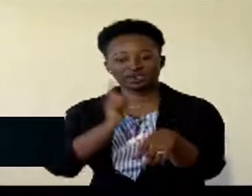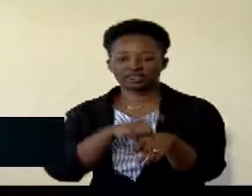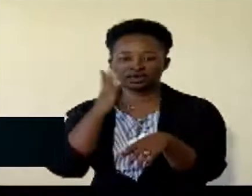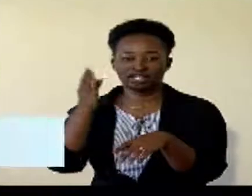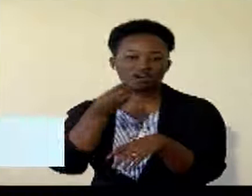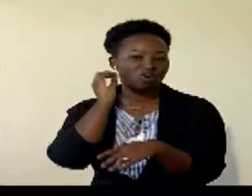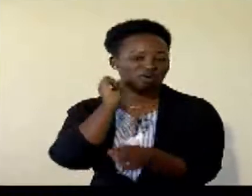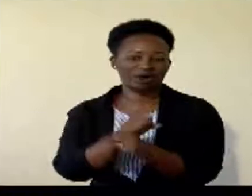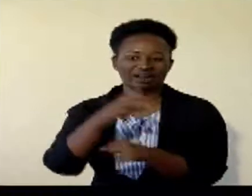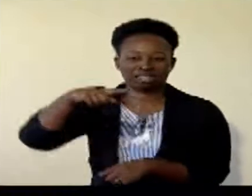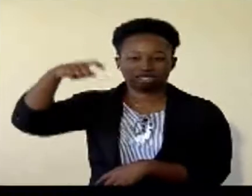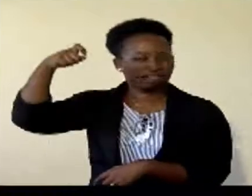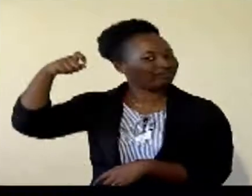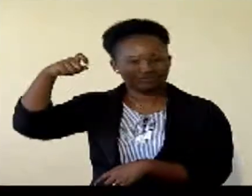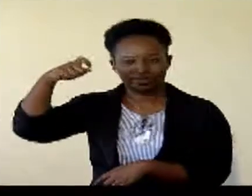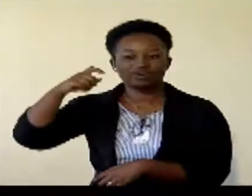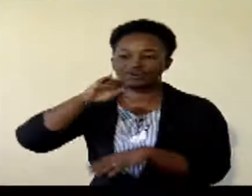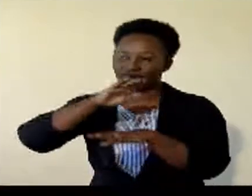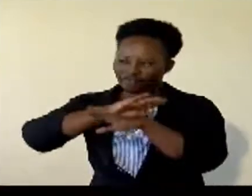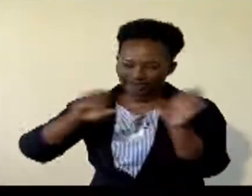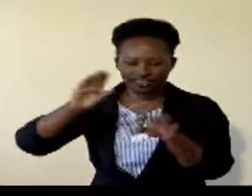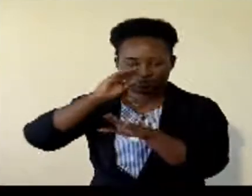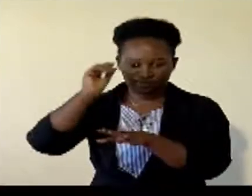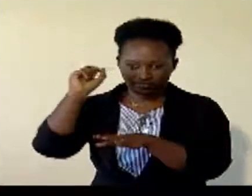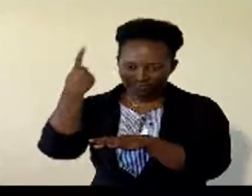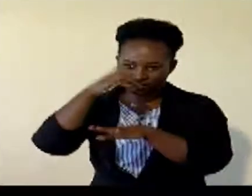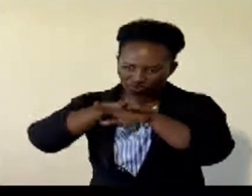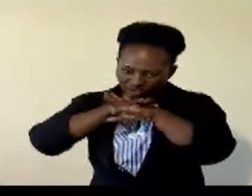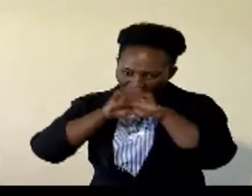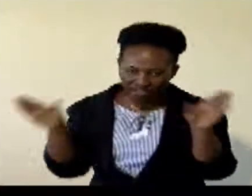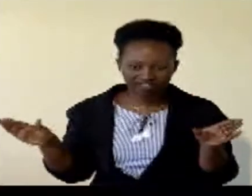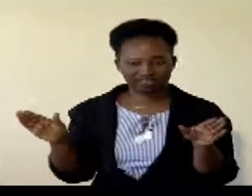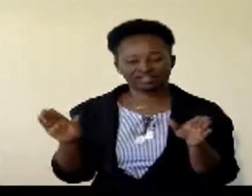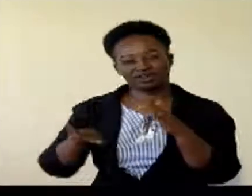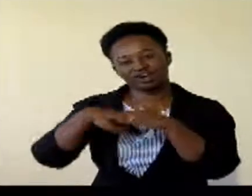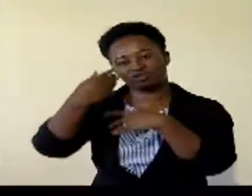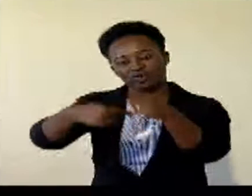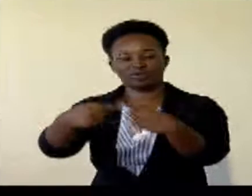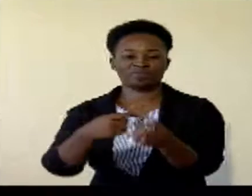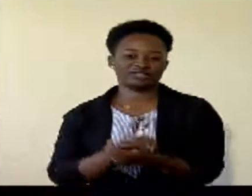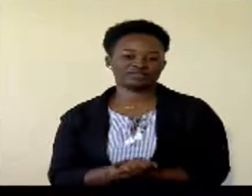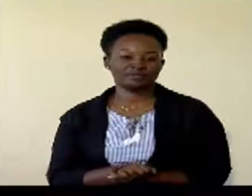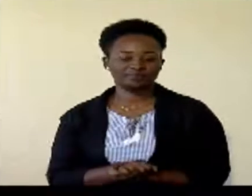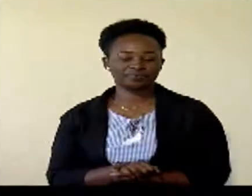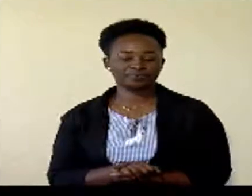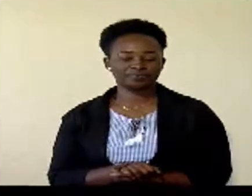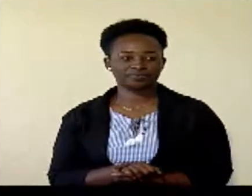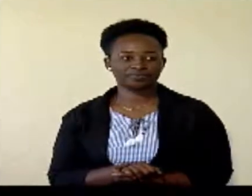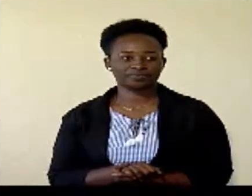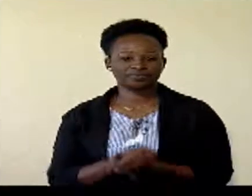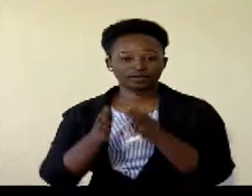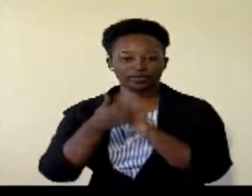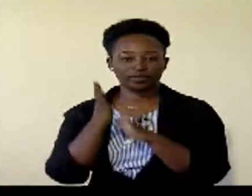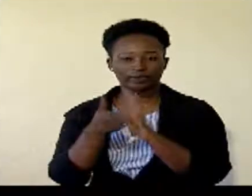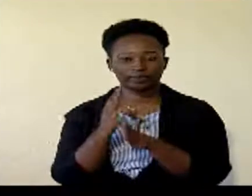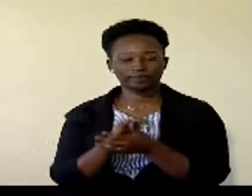is hanging. I want us to first, finish it up before we move to something else. So, very